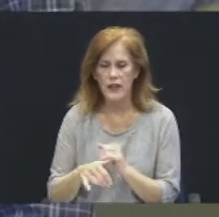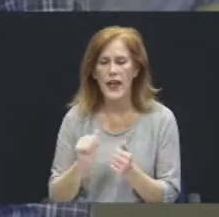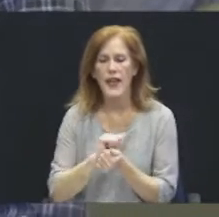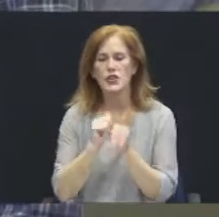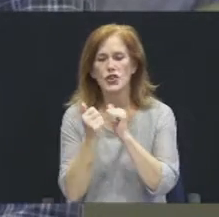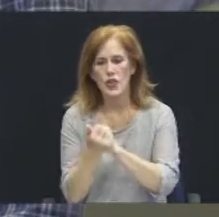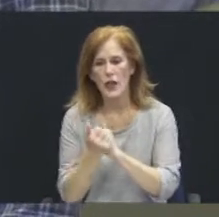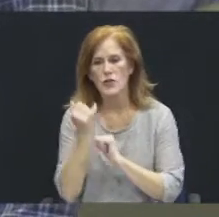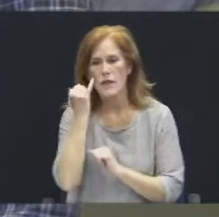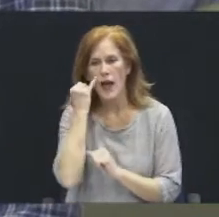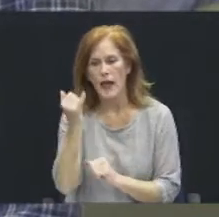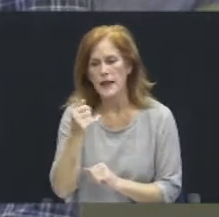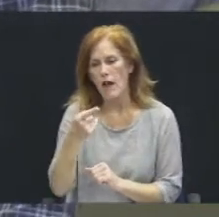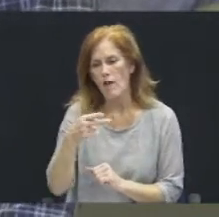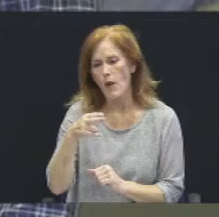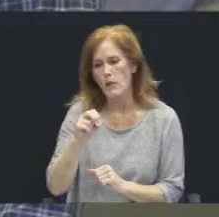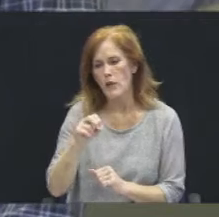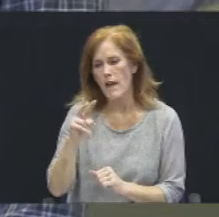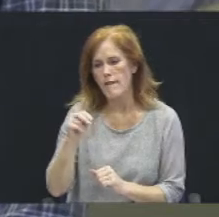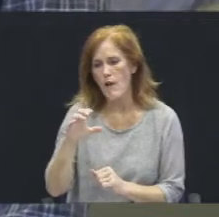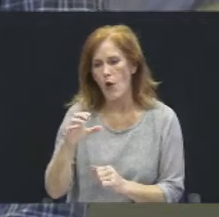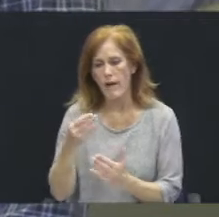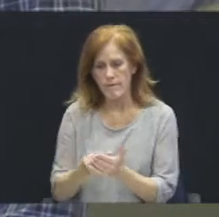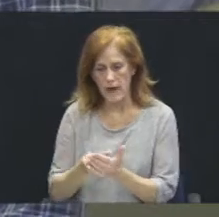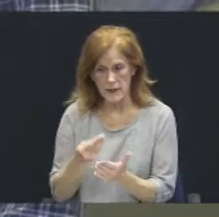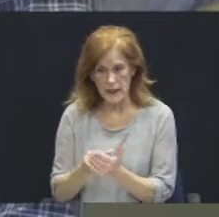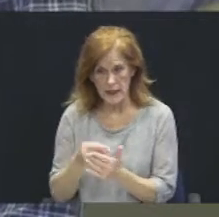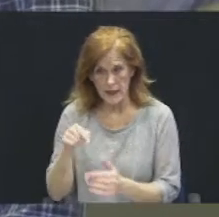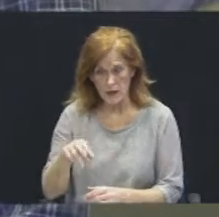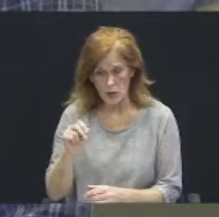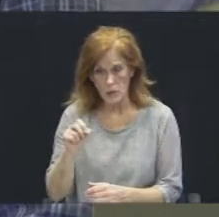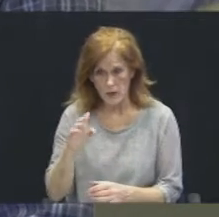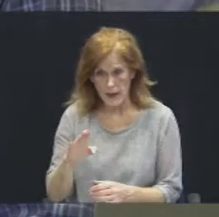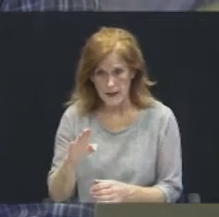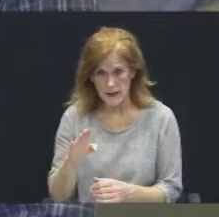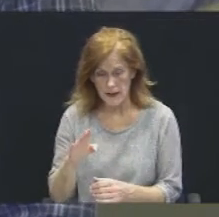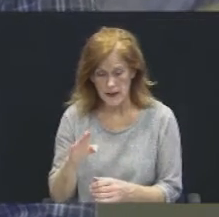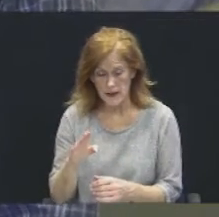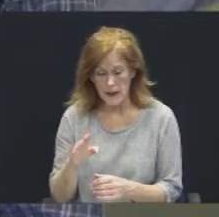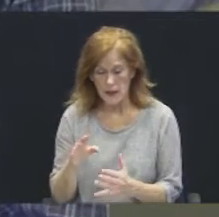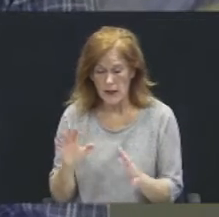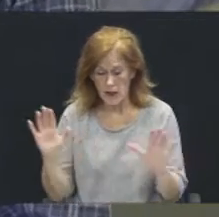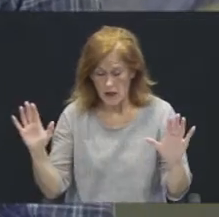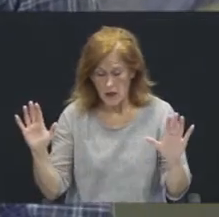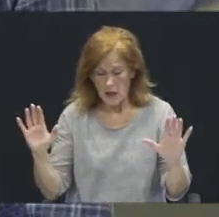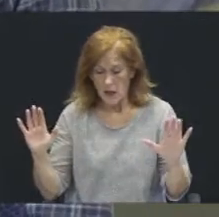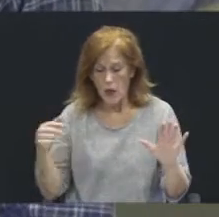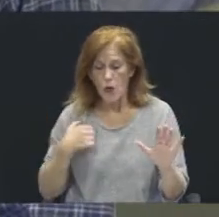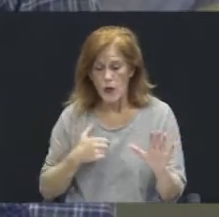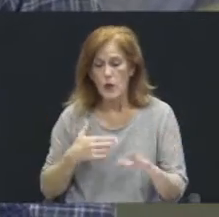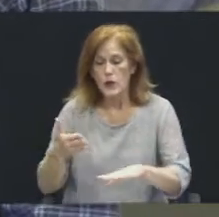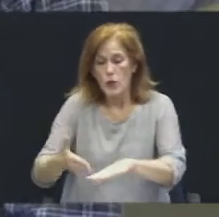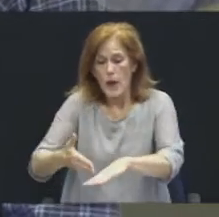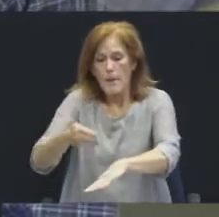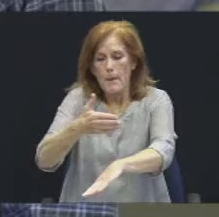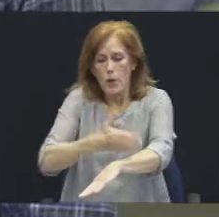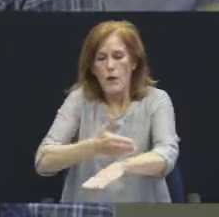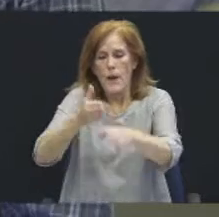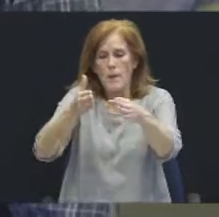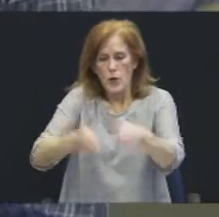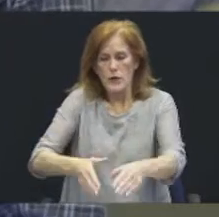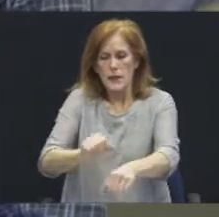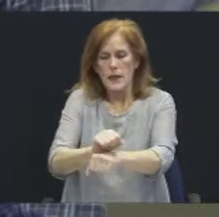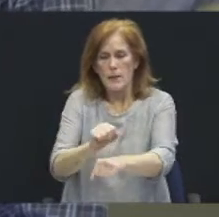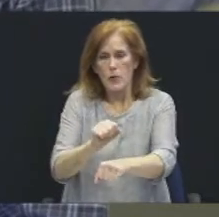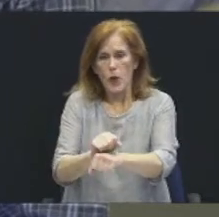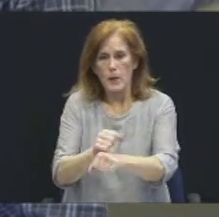change that idea of pre-vocational funding in Nebraska to we want to improve an individual's employment even